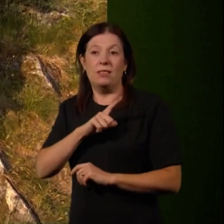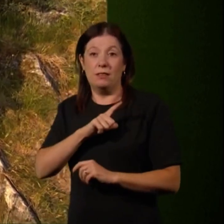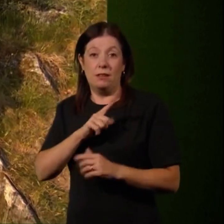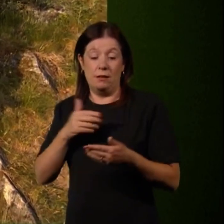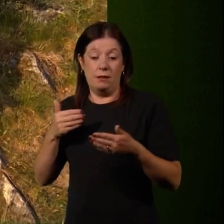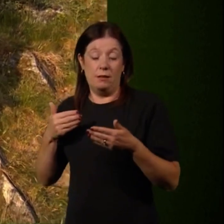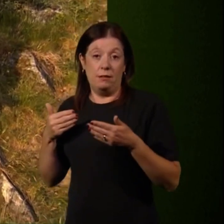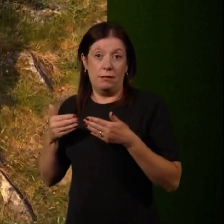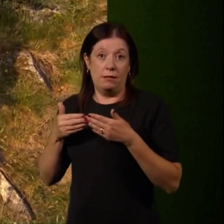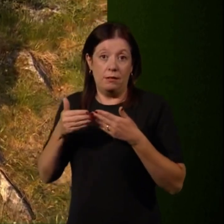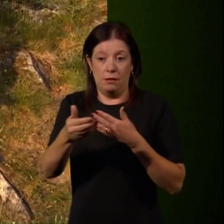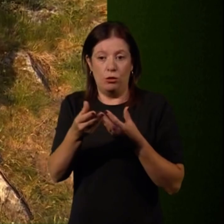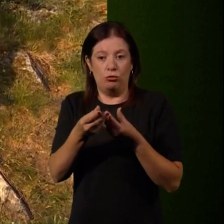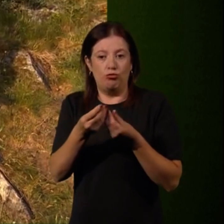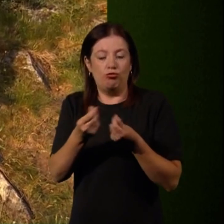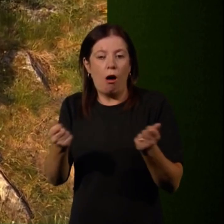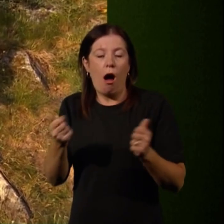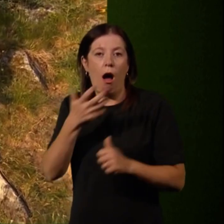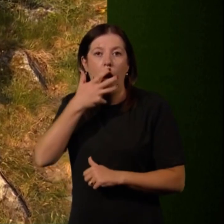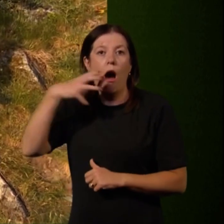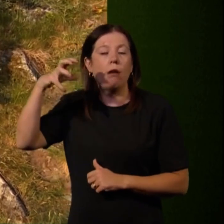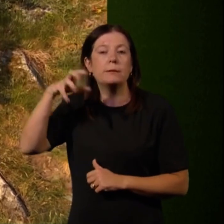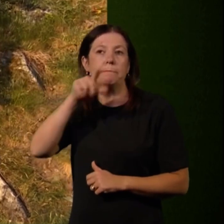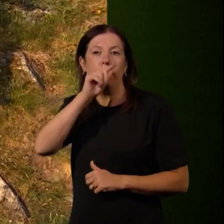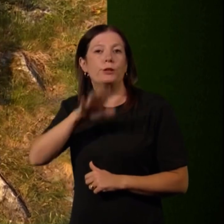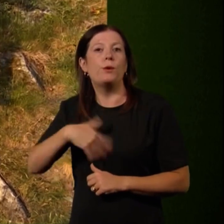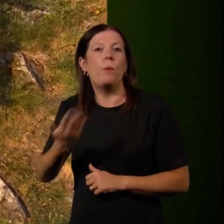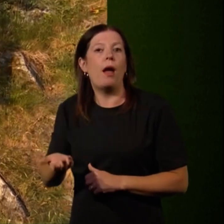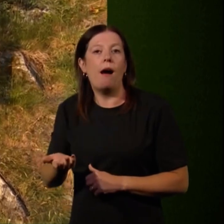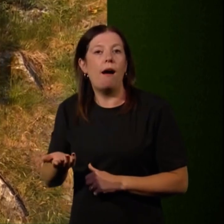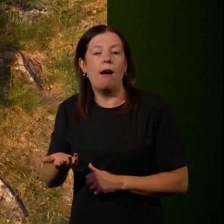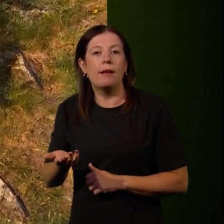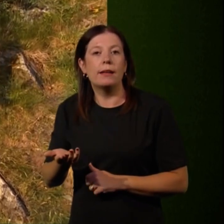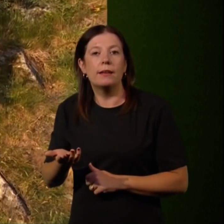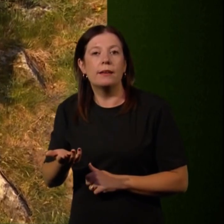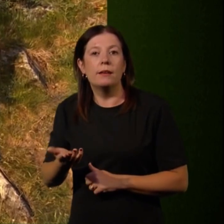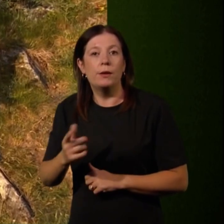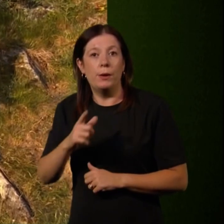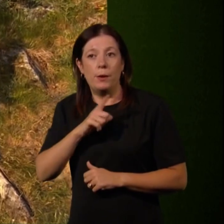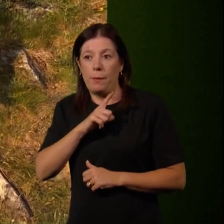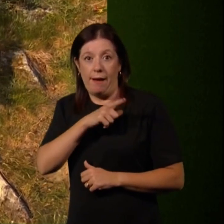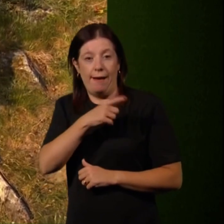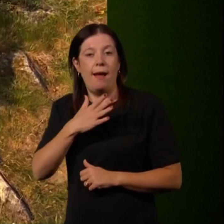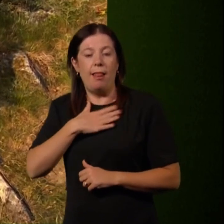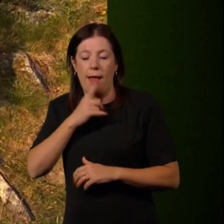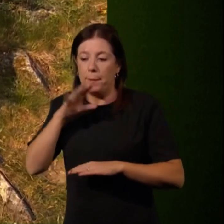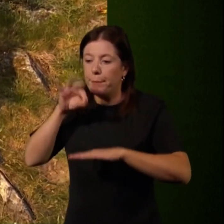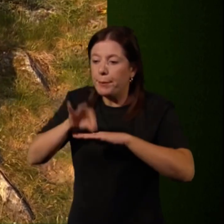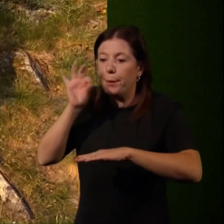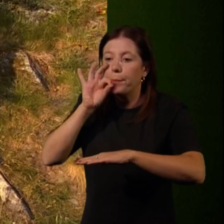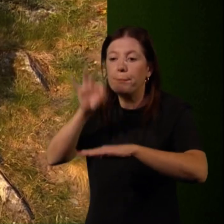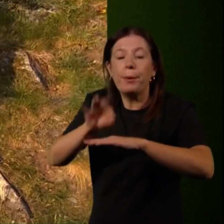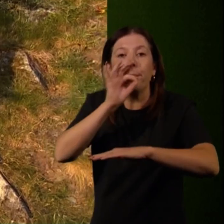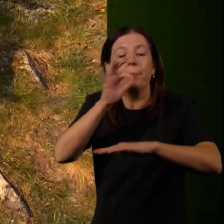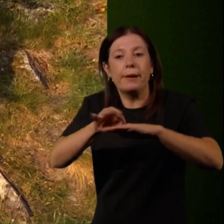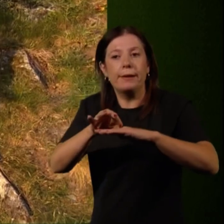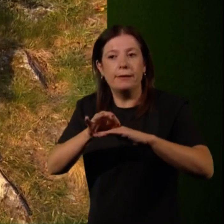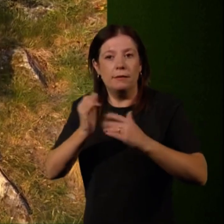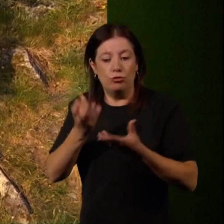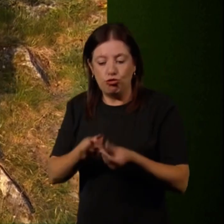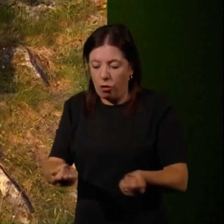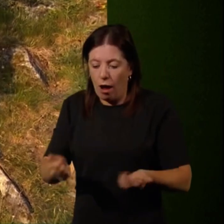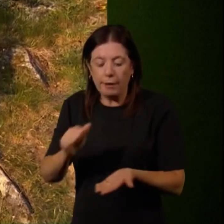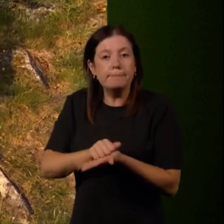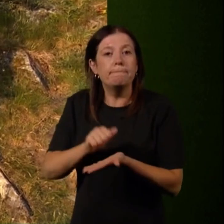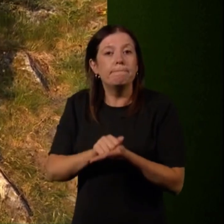hot spells like we seem to be getting aren't going to help. And this is because it affects their foraging behavior. Now, when the going is good,